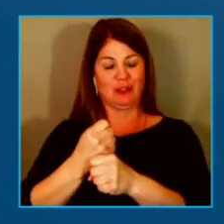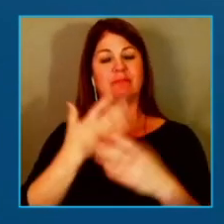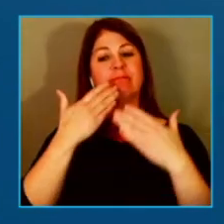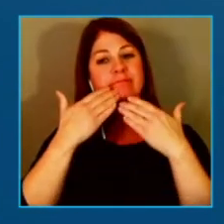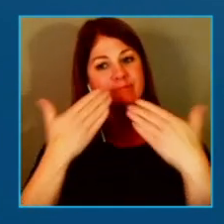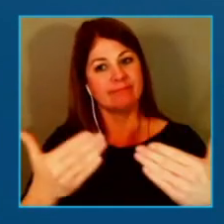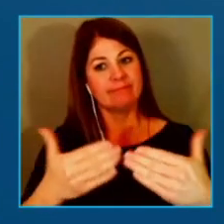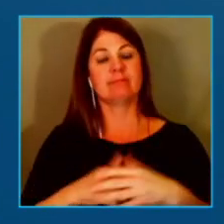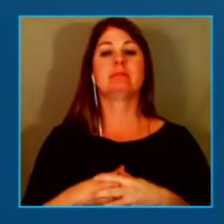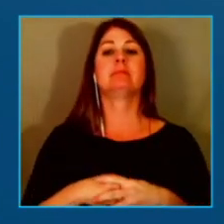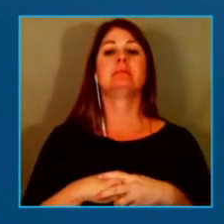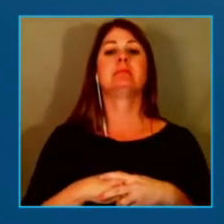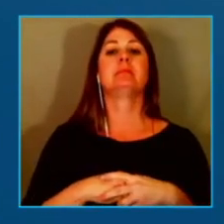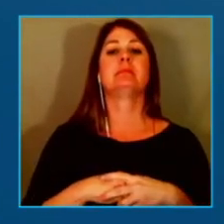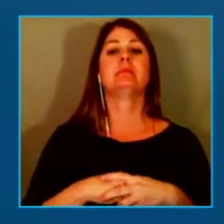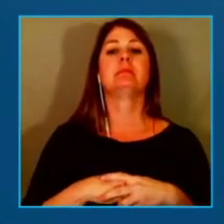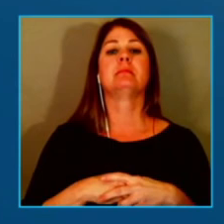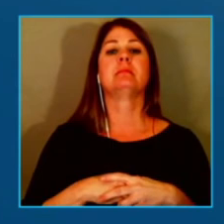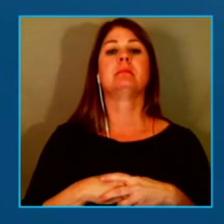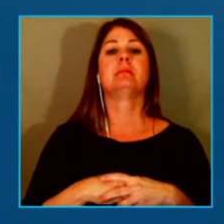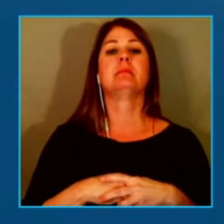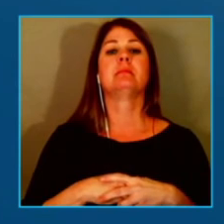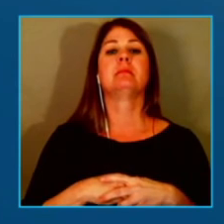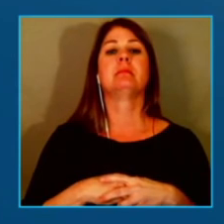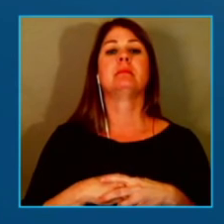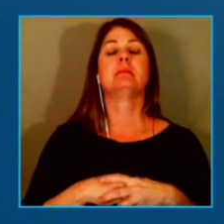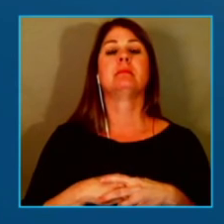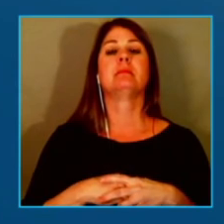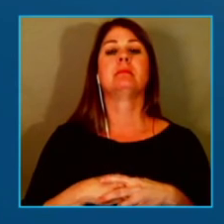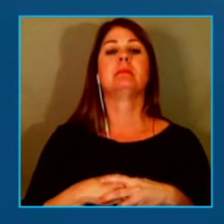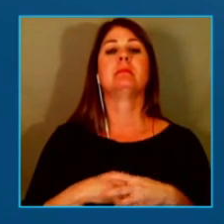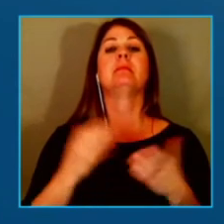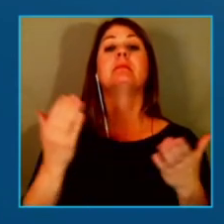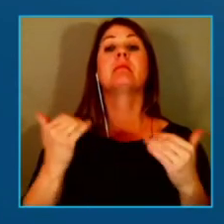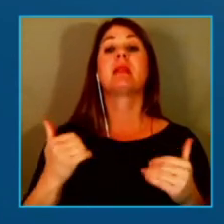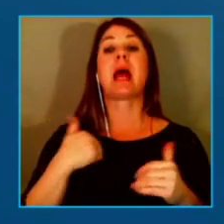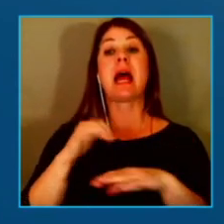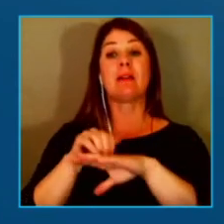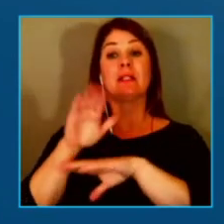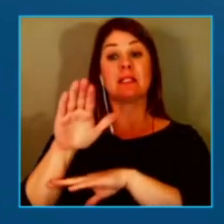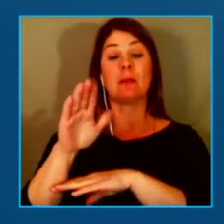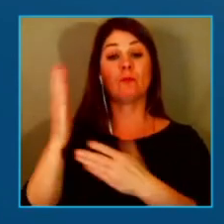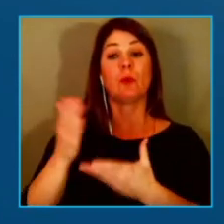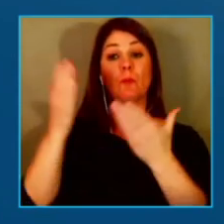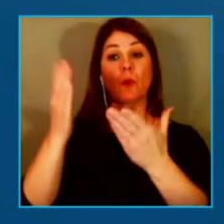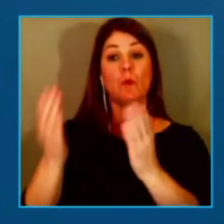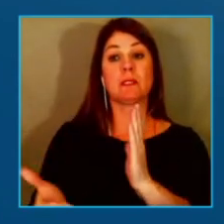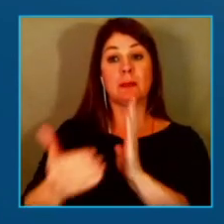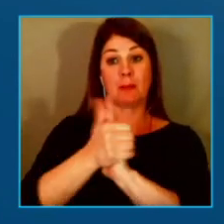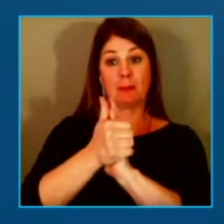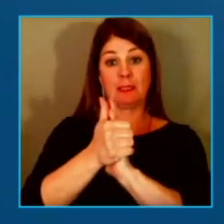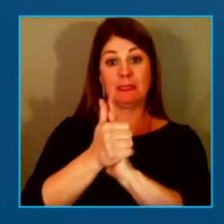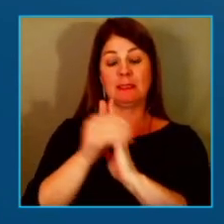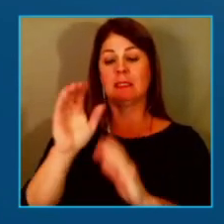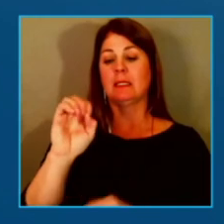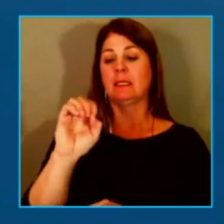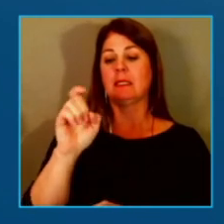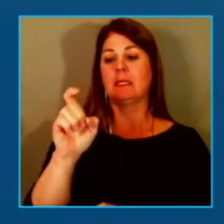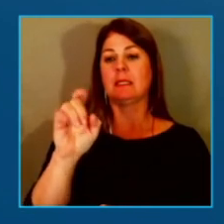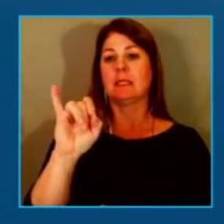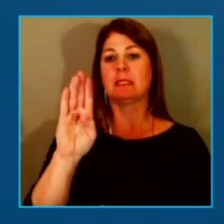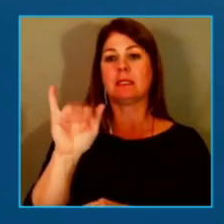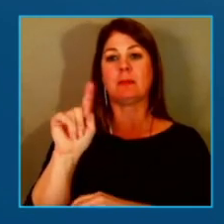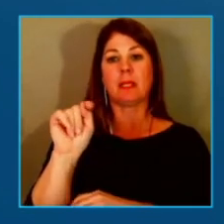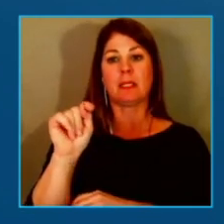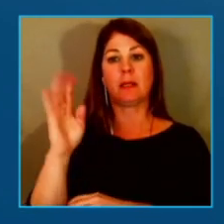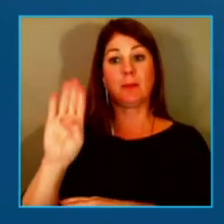have submitted proposed amendments. They are Exhibit B of the memo that I sent to you.